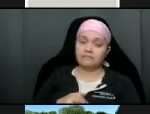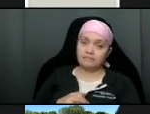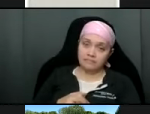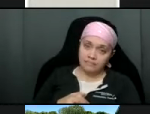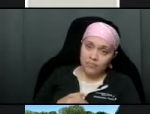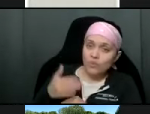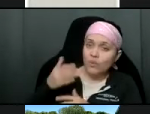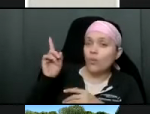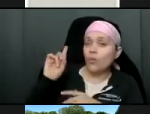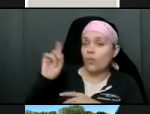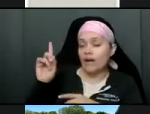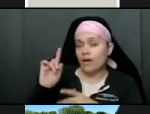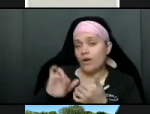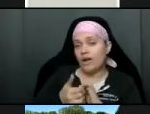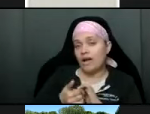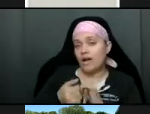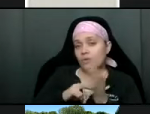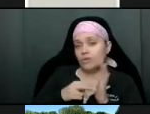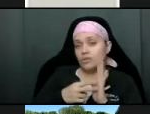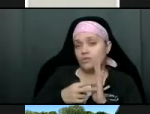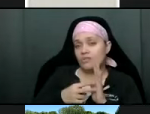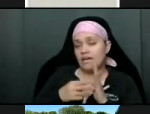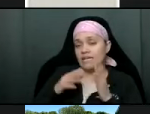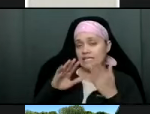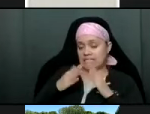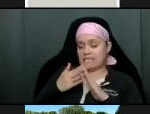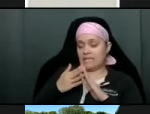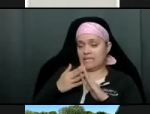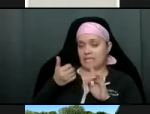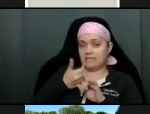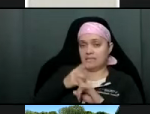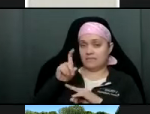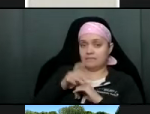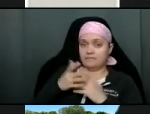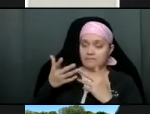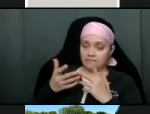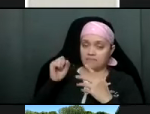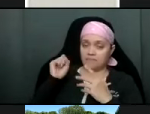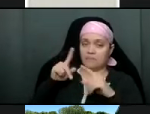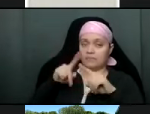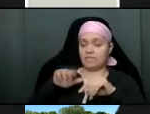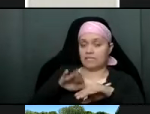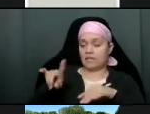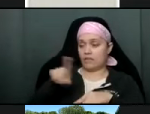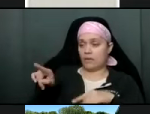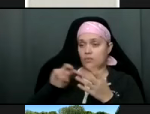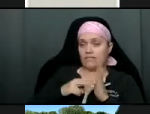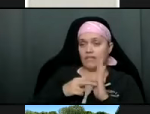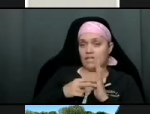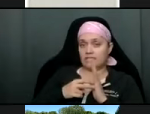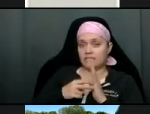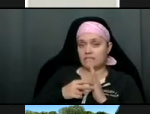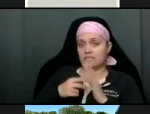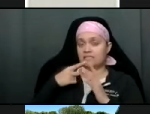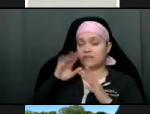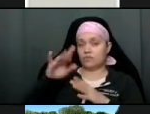So where is it? How would you define a city? All right, based on those definitions, say what